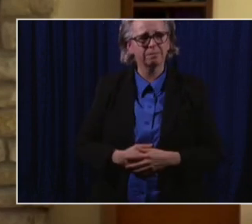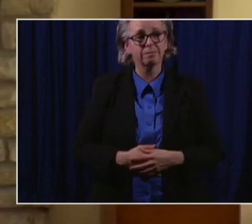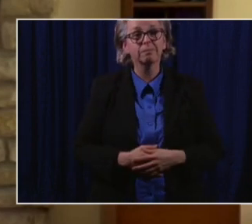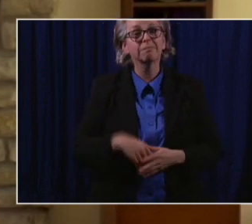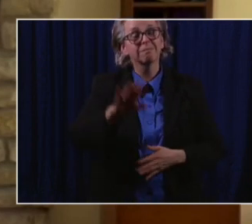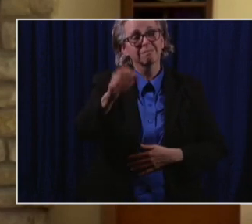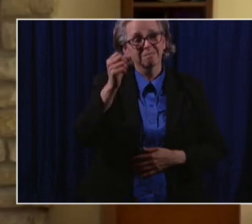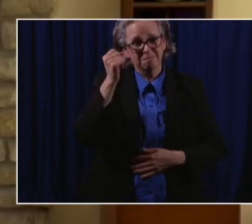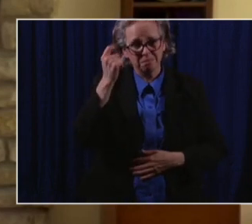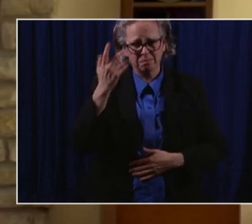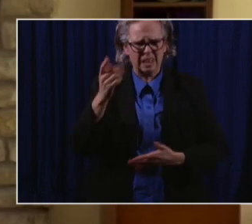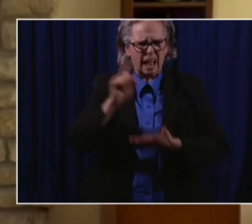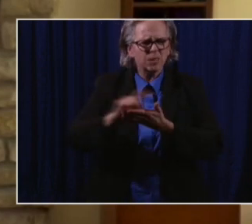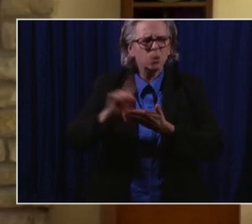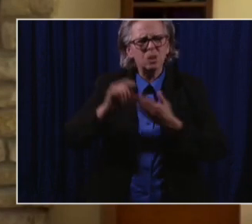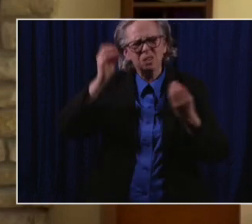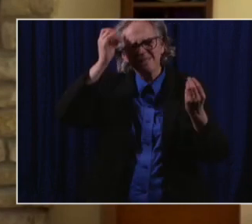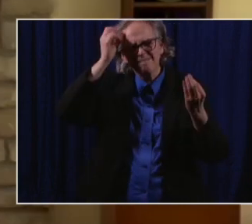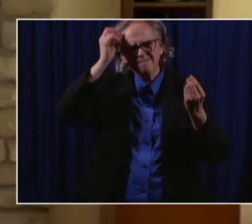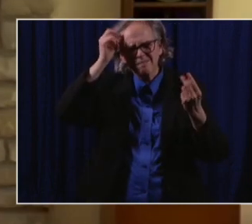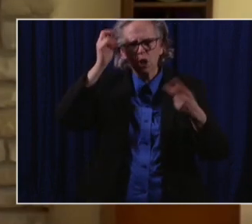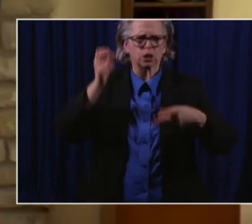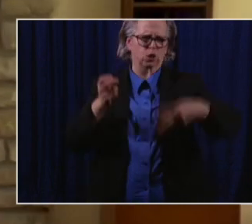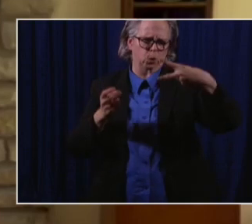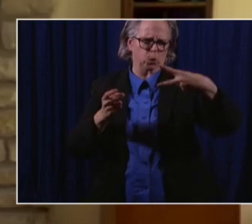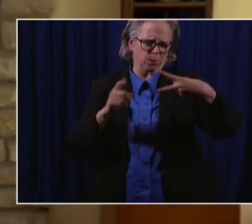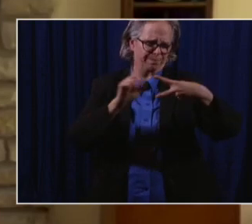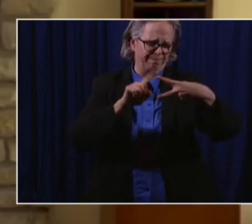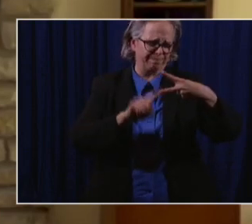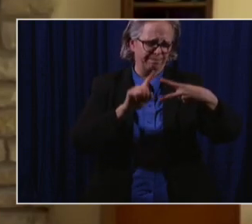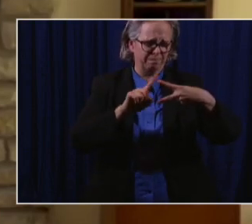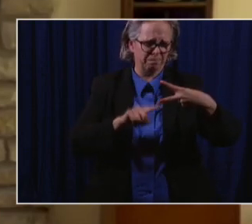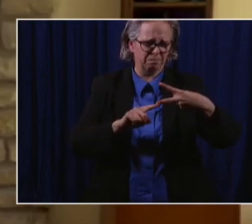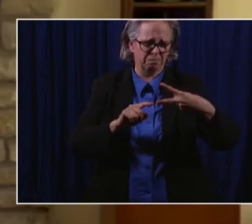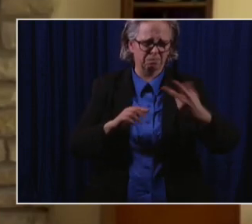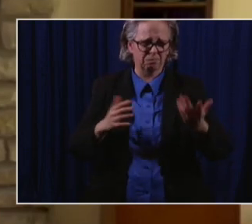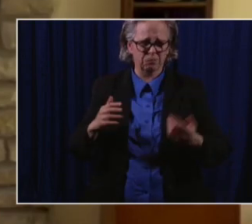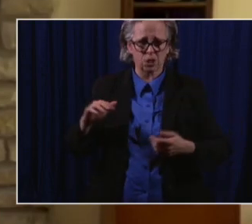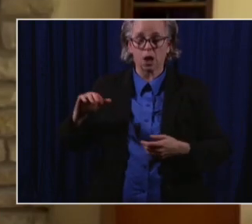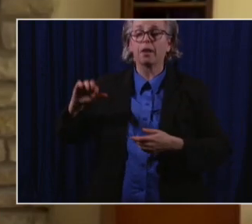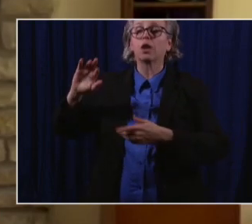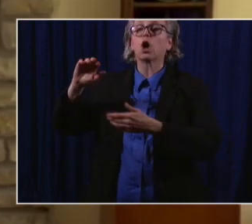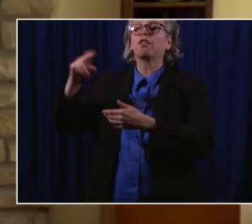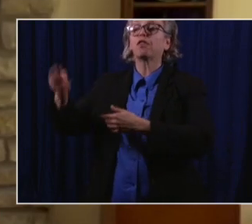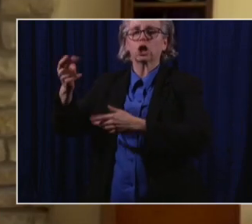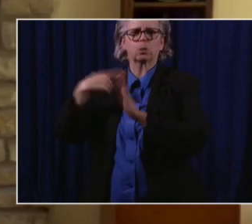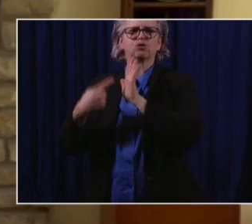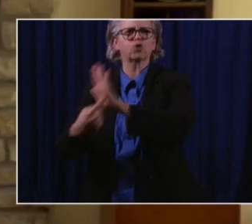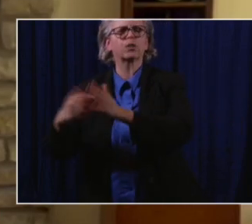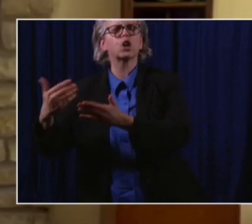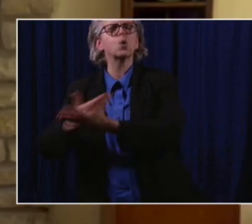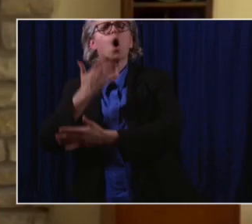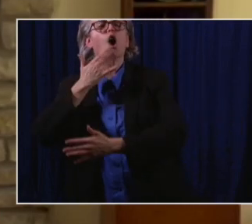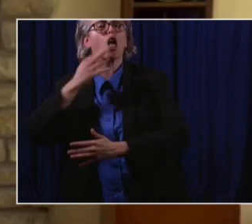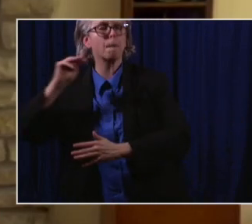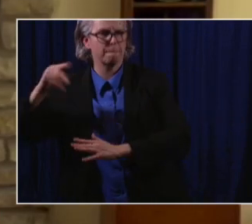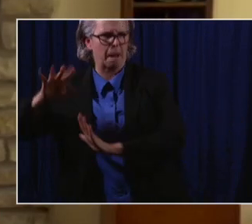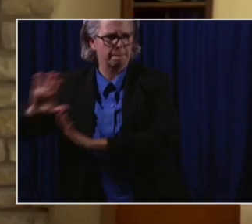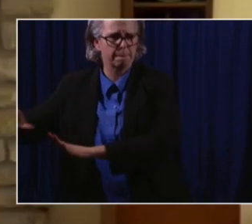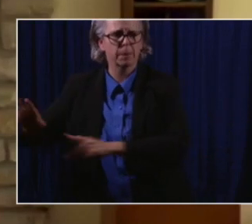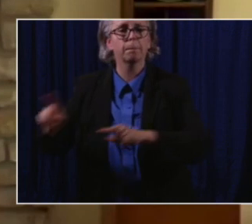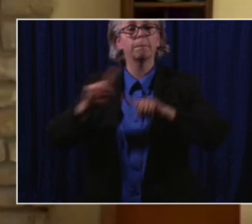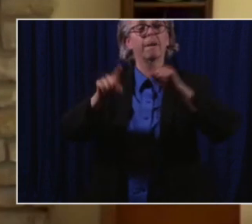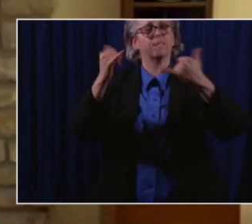week. And on Thursday, we'll announce the new color code. We'll give the new list for 1